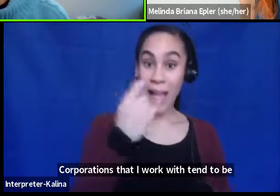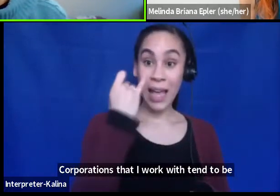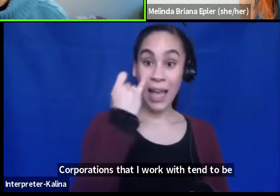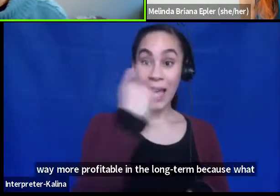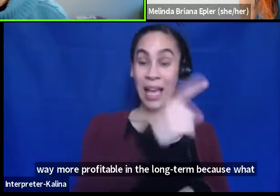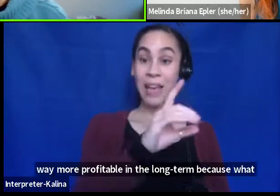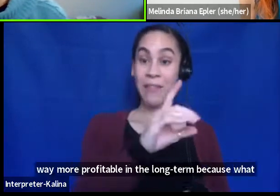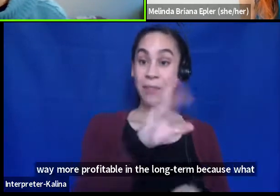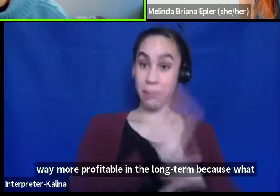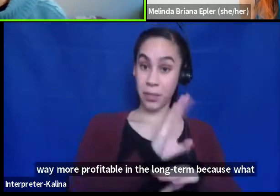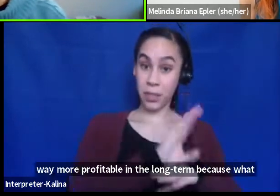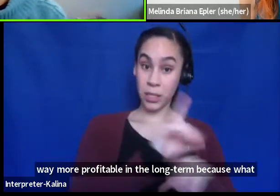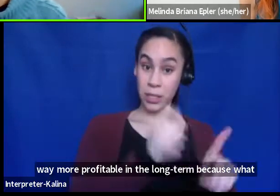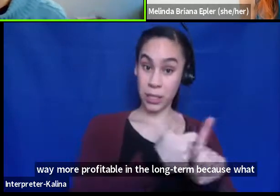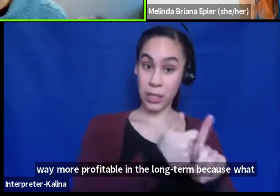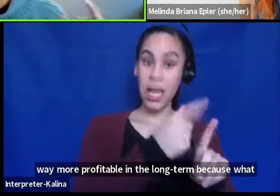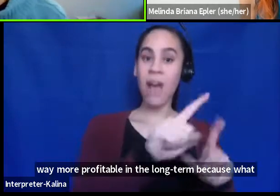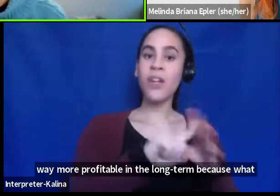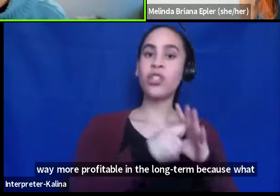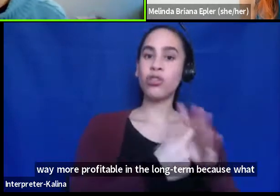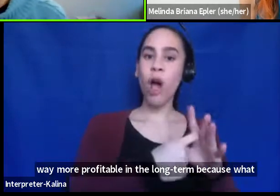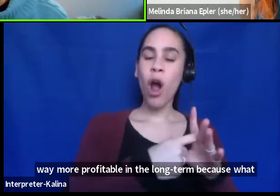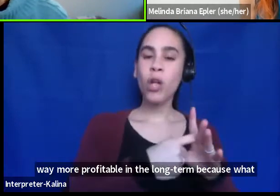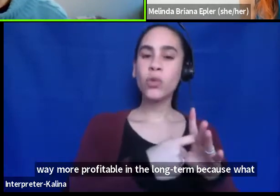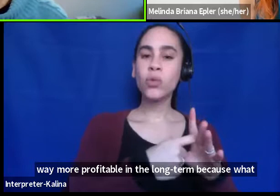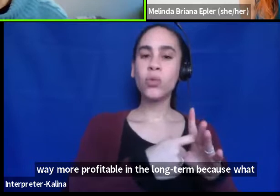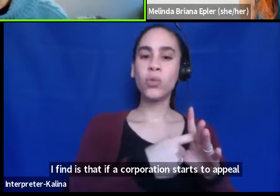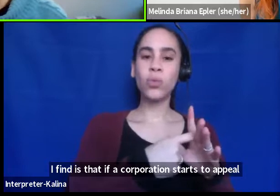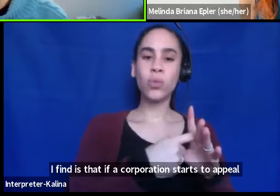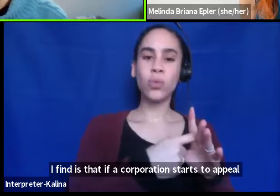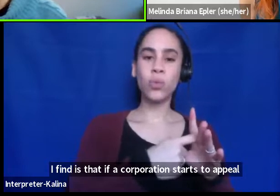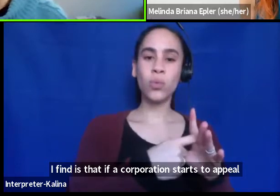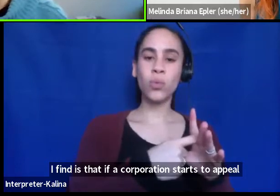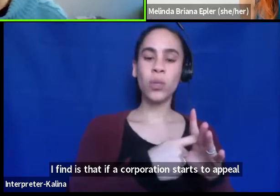corporation starts to appeal to a wider demographic,